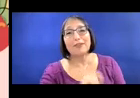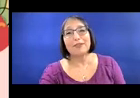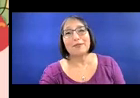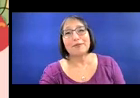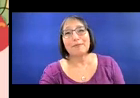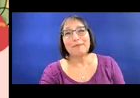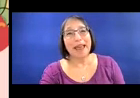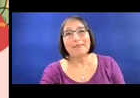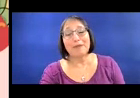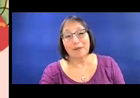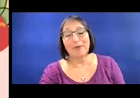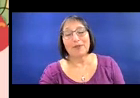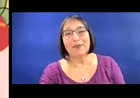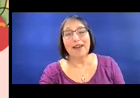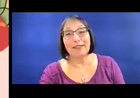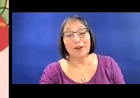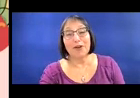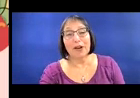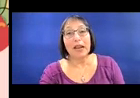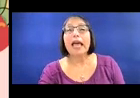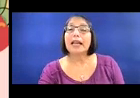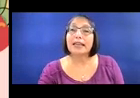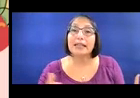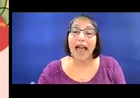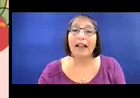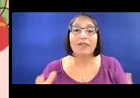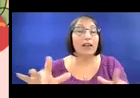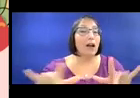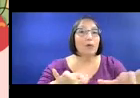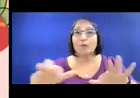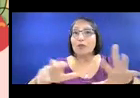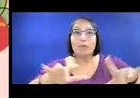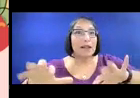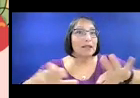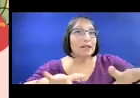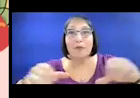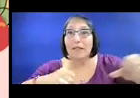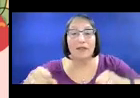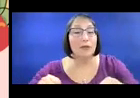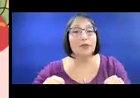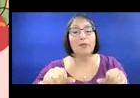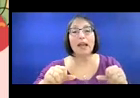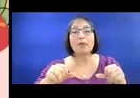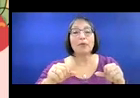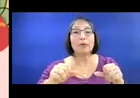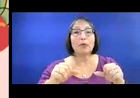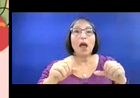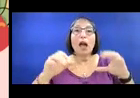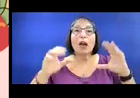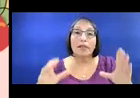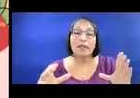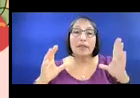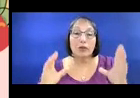attention to the man or the person behind the curtain, that's exact. I felt like I was pushing buttons and moving levers to be able to